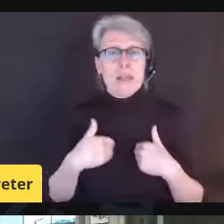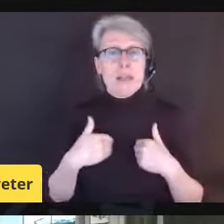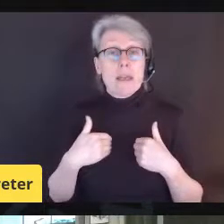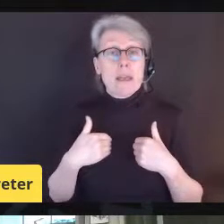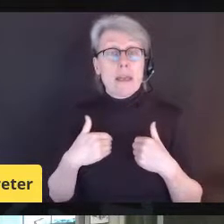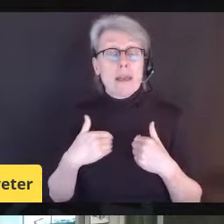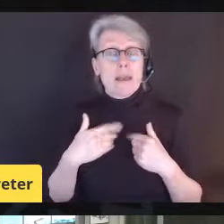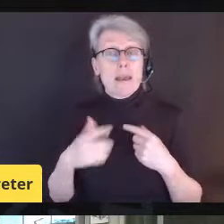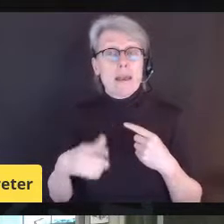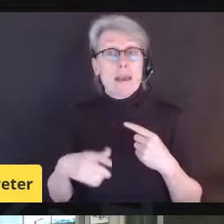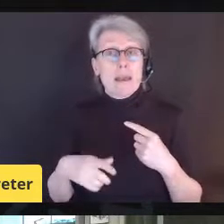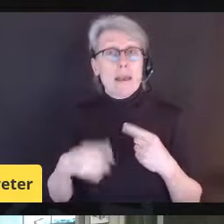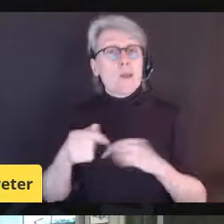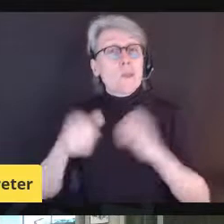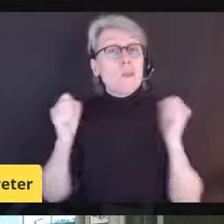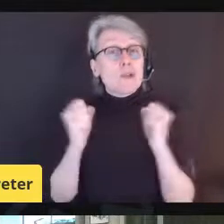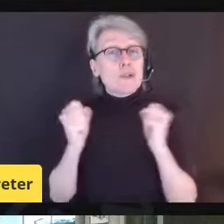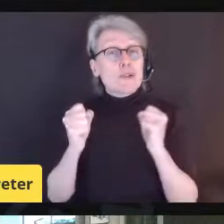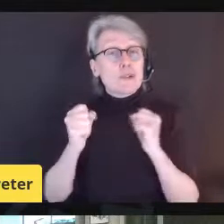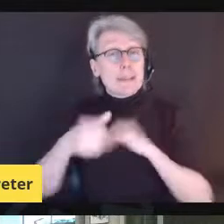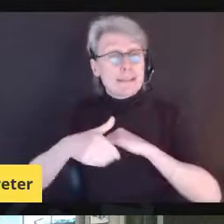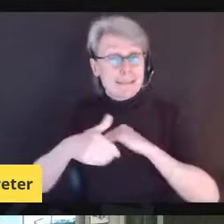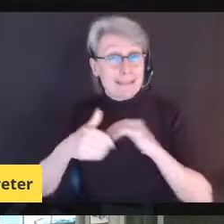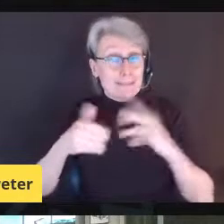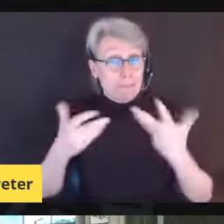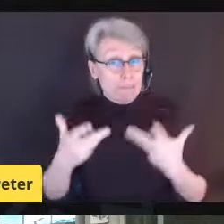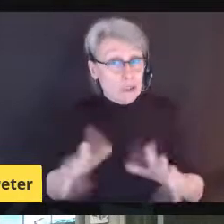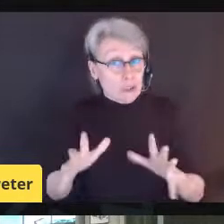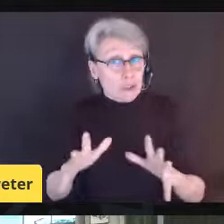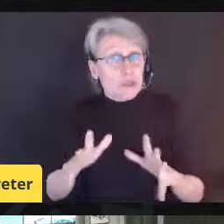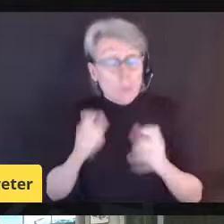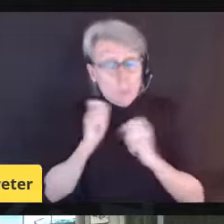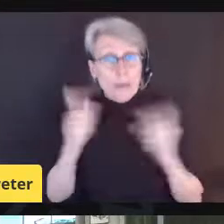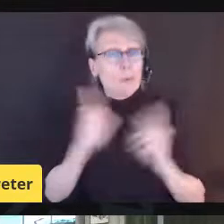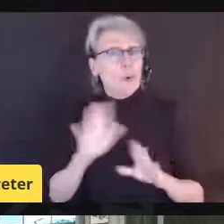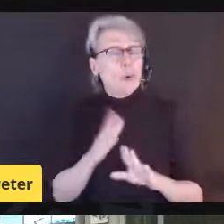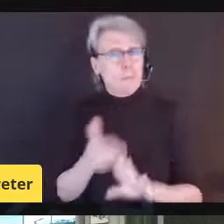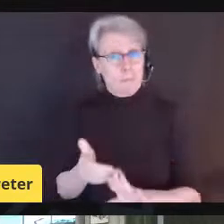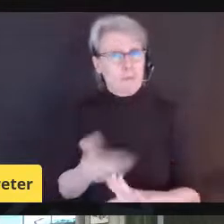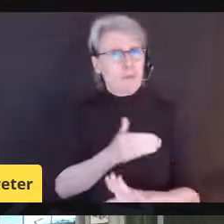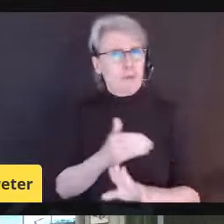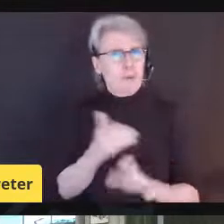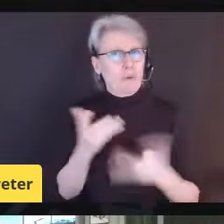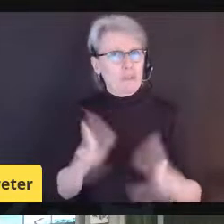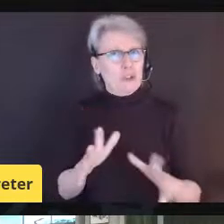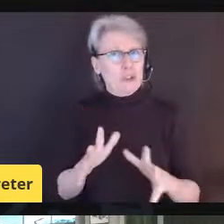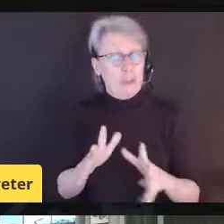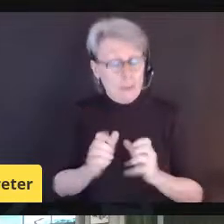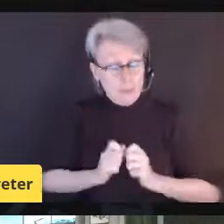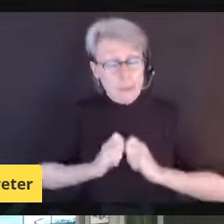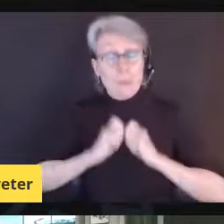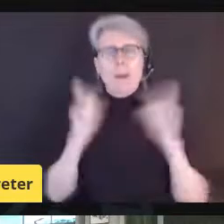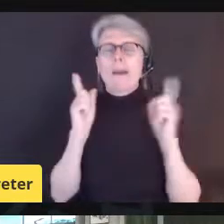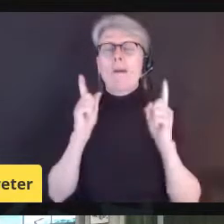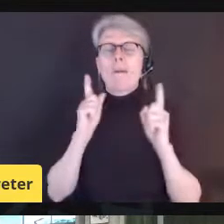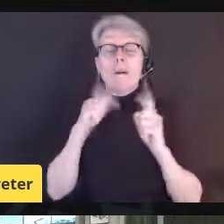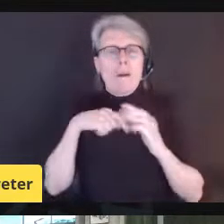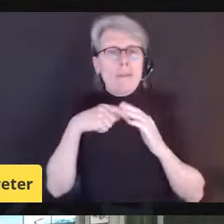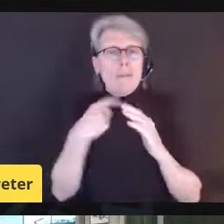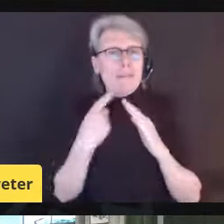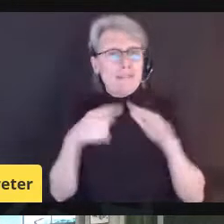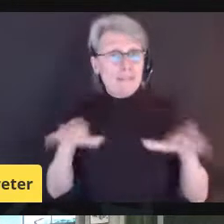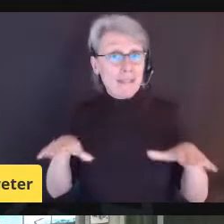early from their winter hibernation. And so then they fly out of their caves or their hibernation state, and